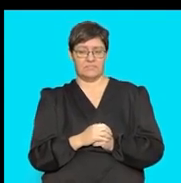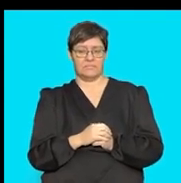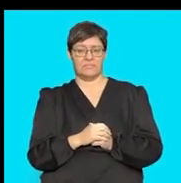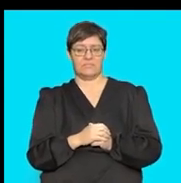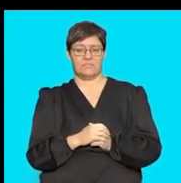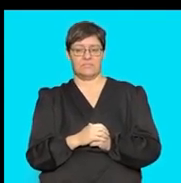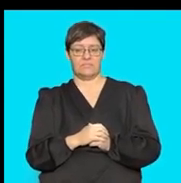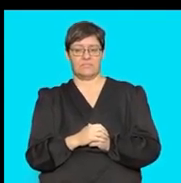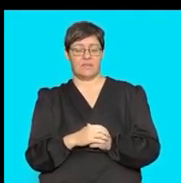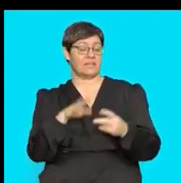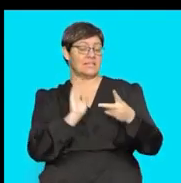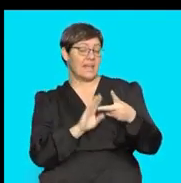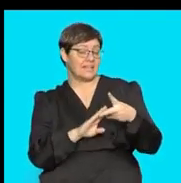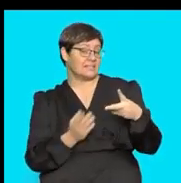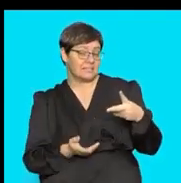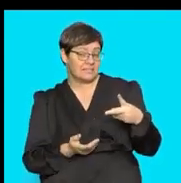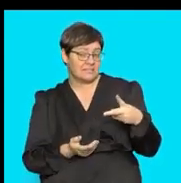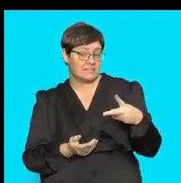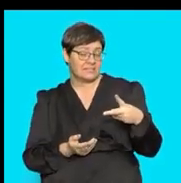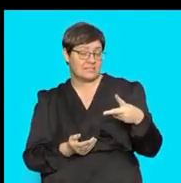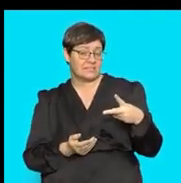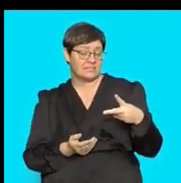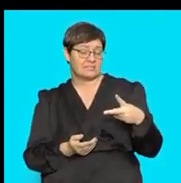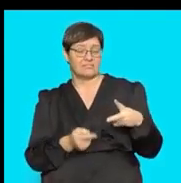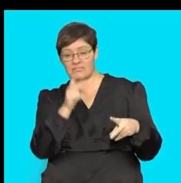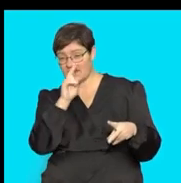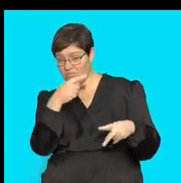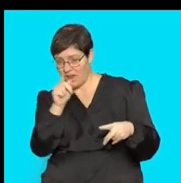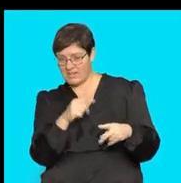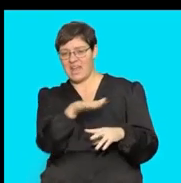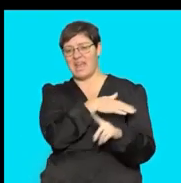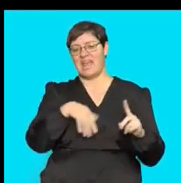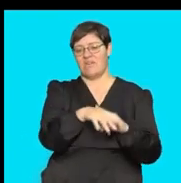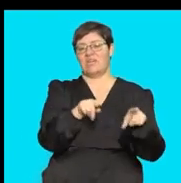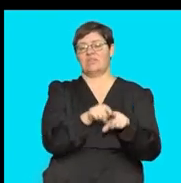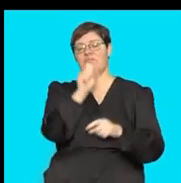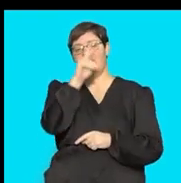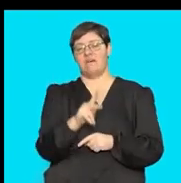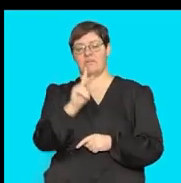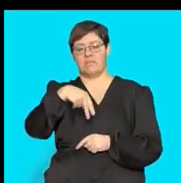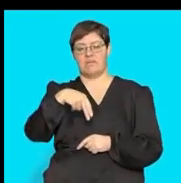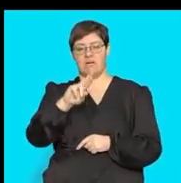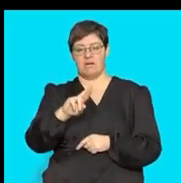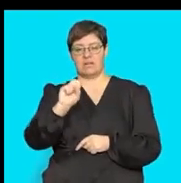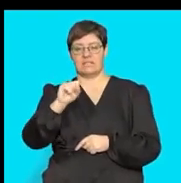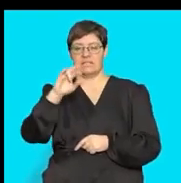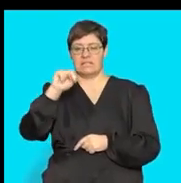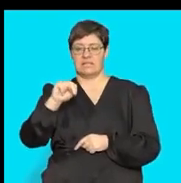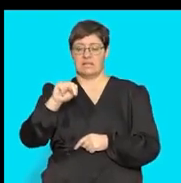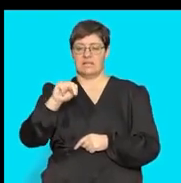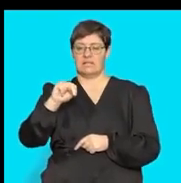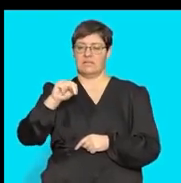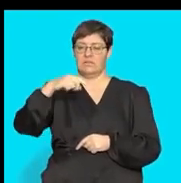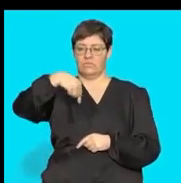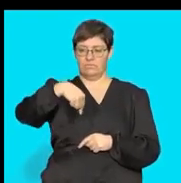R. Can you guess the second version? Let's see if you got this right. Half